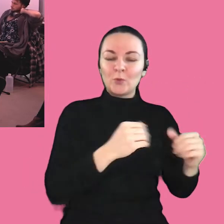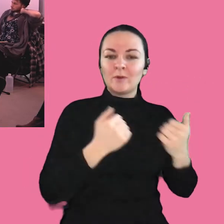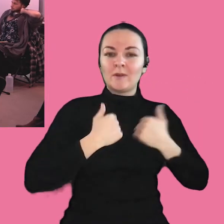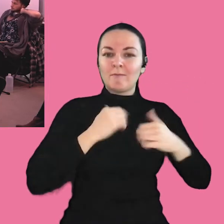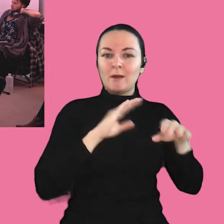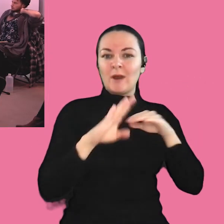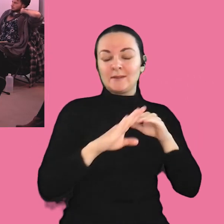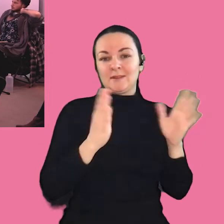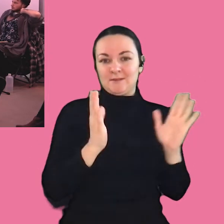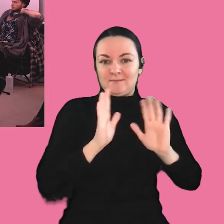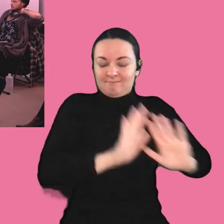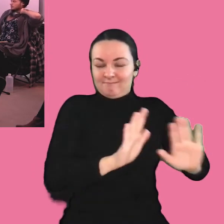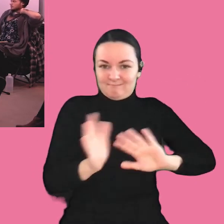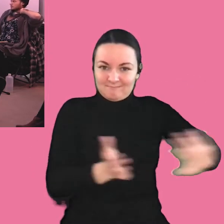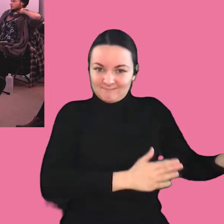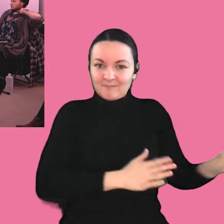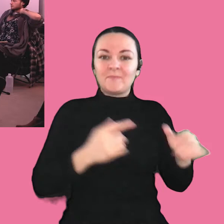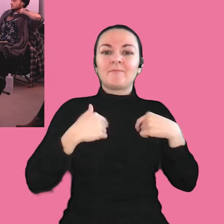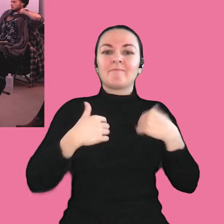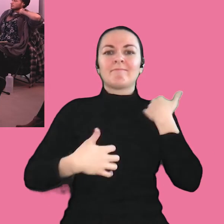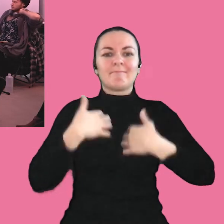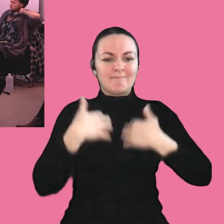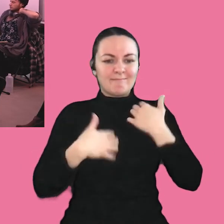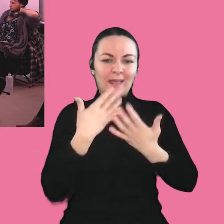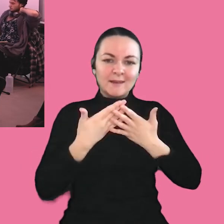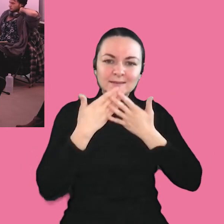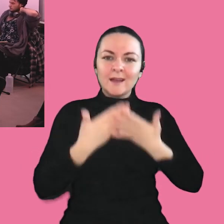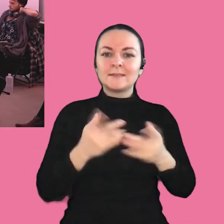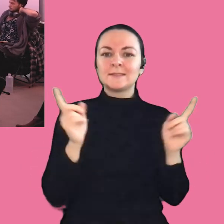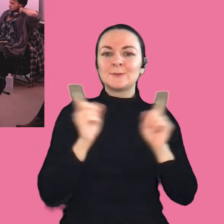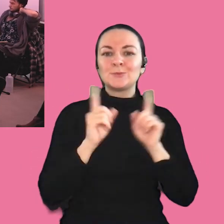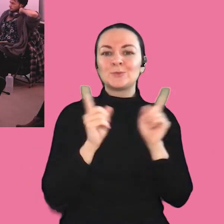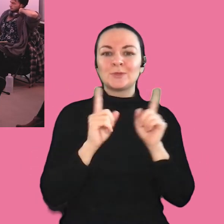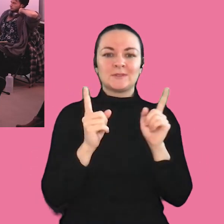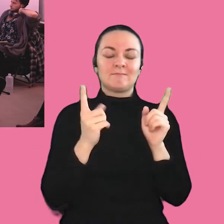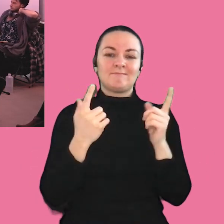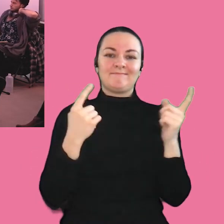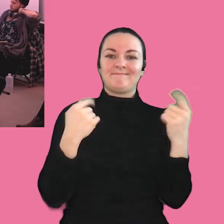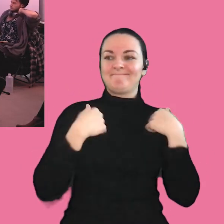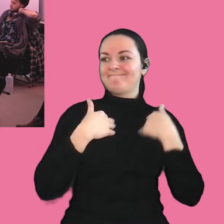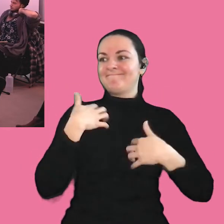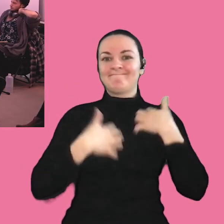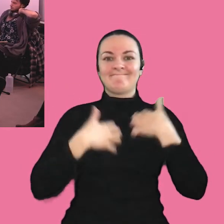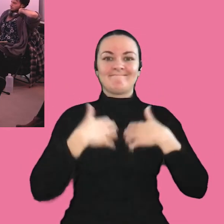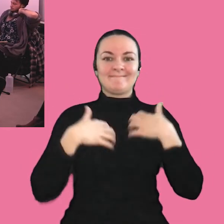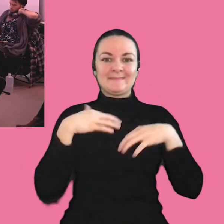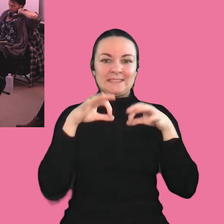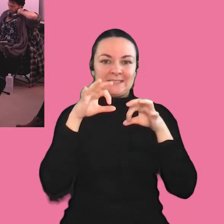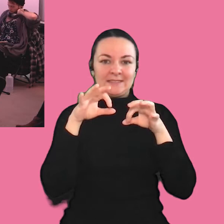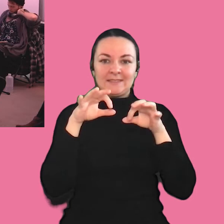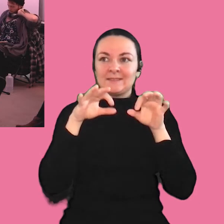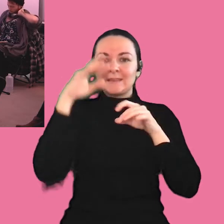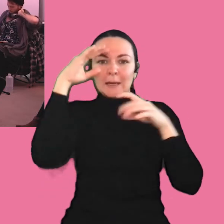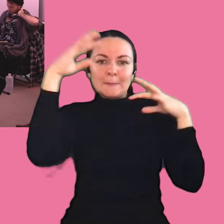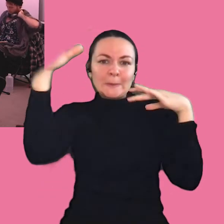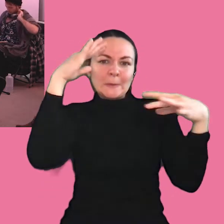a protest. And I then moved to Glasgow because that's where my partner lives, and that's where quite a few of my friends were.